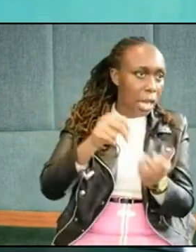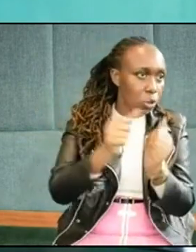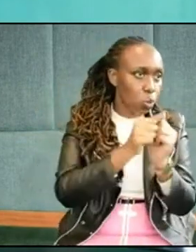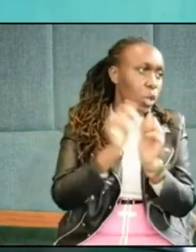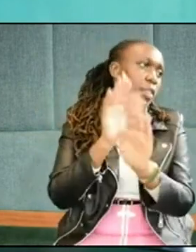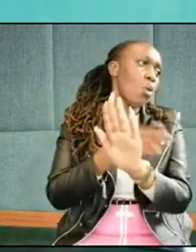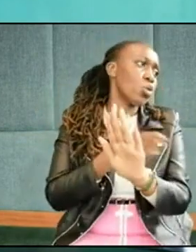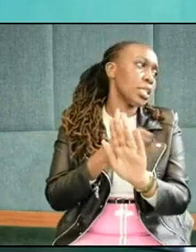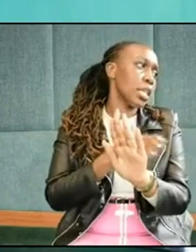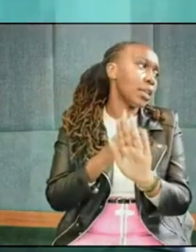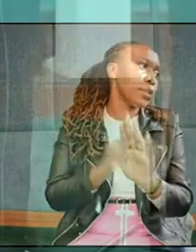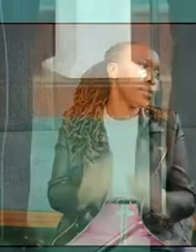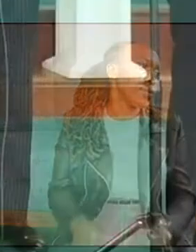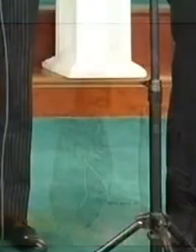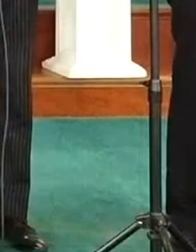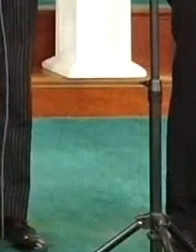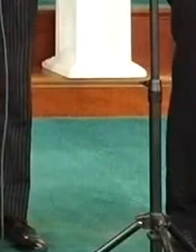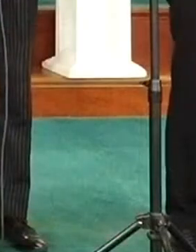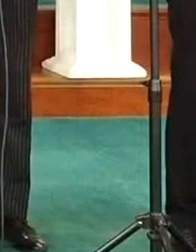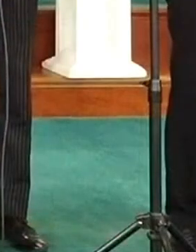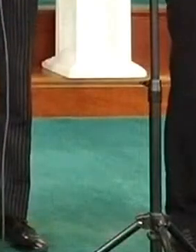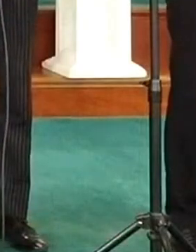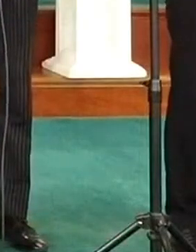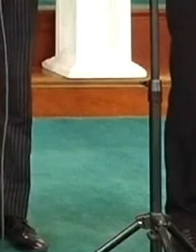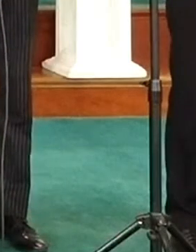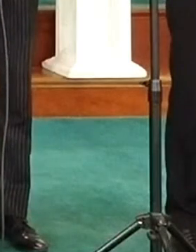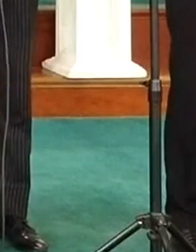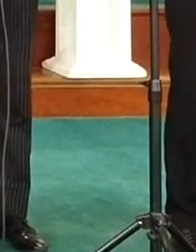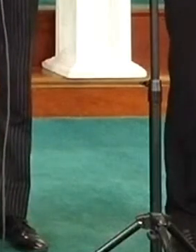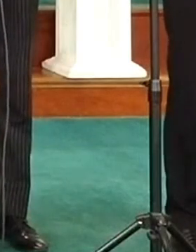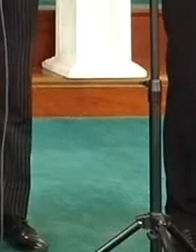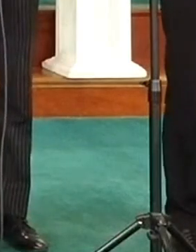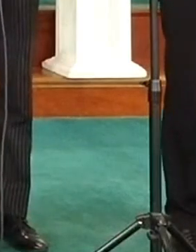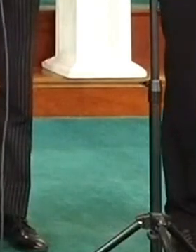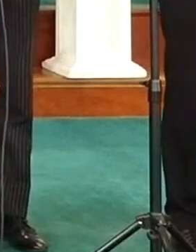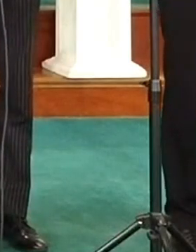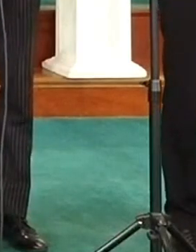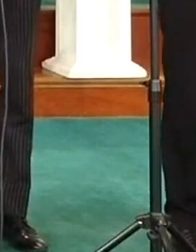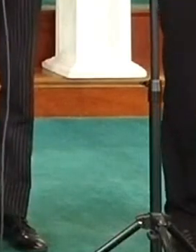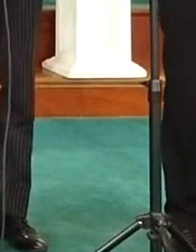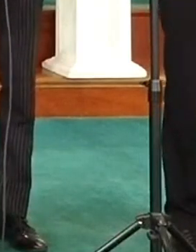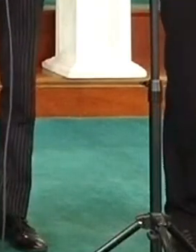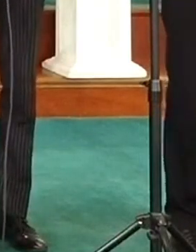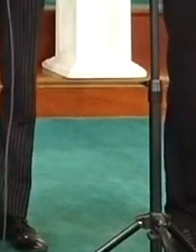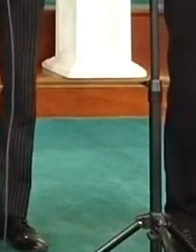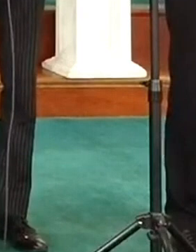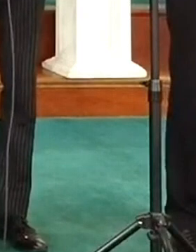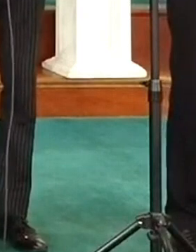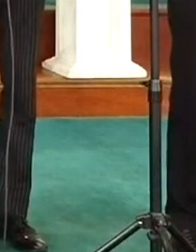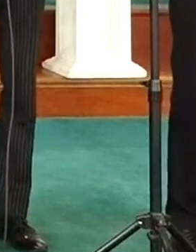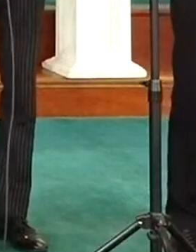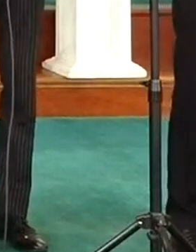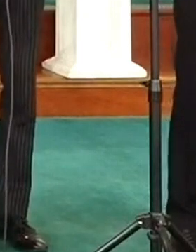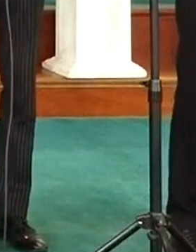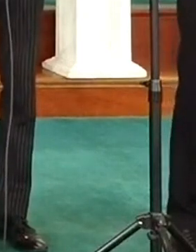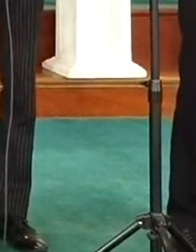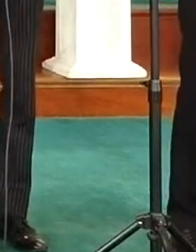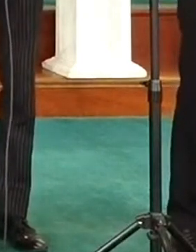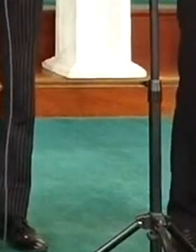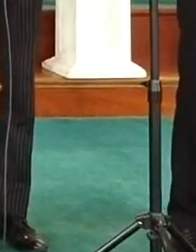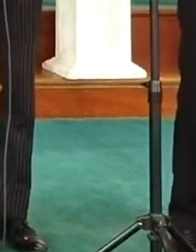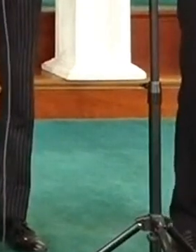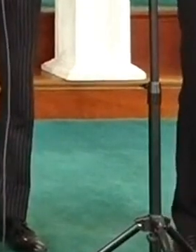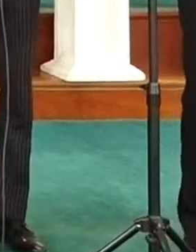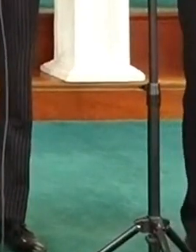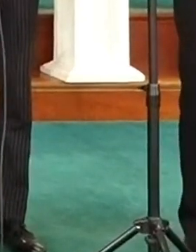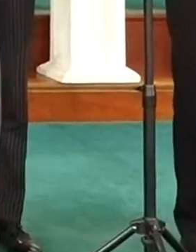song. Hymn number 462, Blessed Assurance, Jesus is